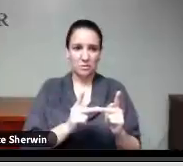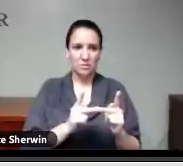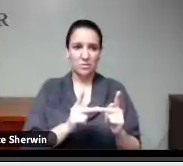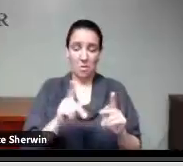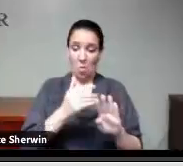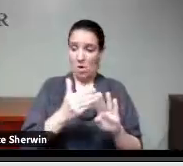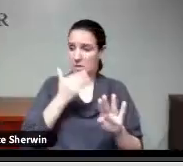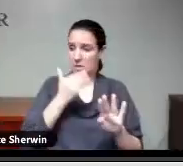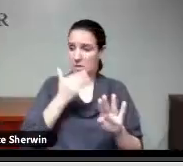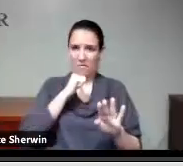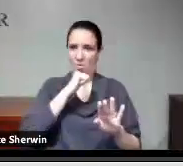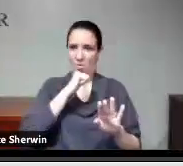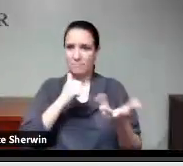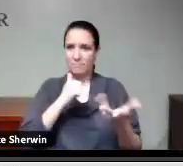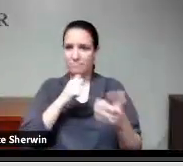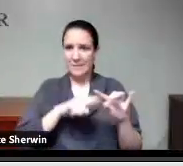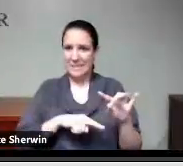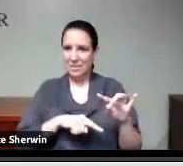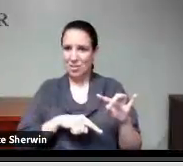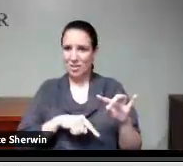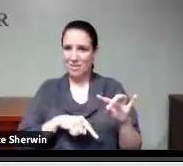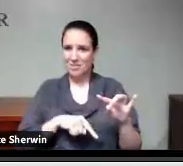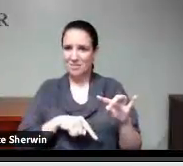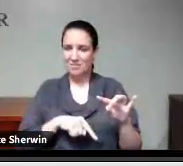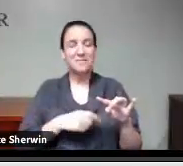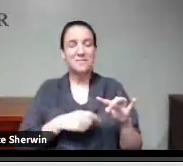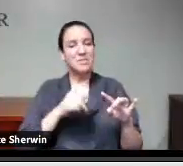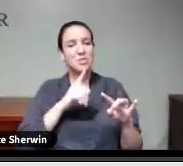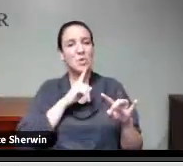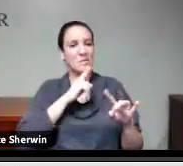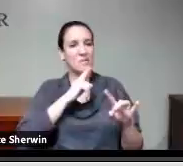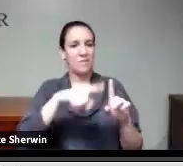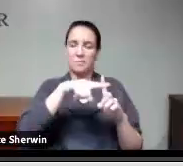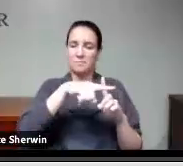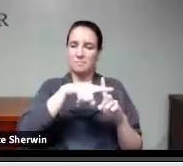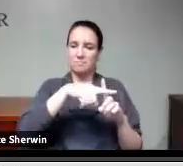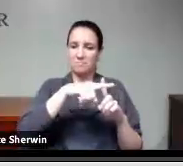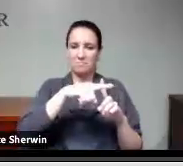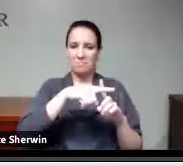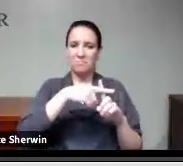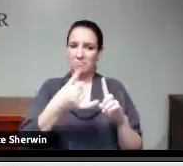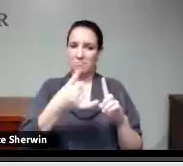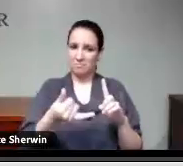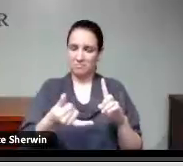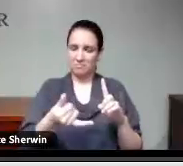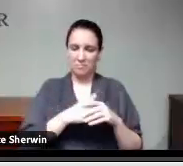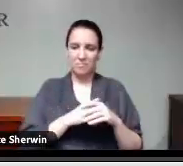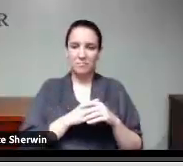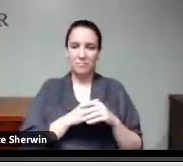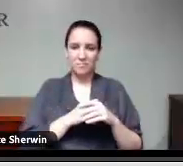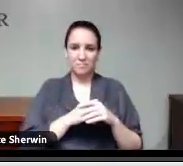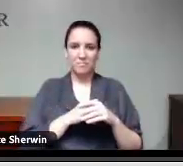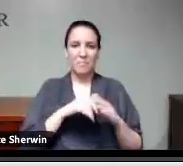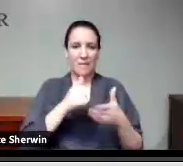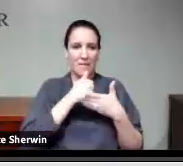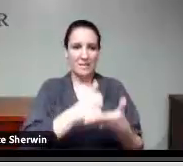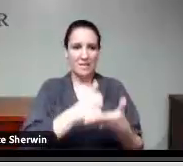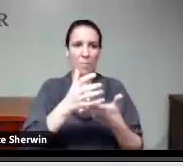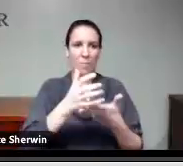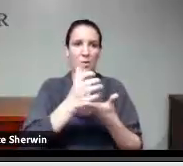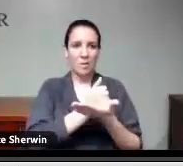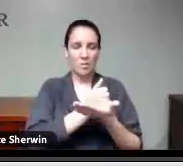to lead in that way. And that has counted very affirmatively towards their recruitment and retention goals, because it's